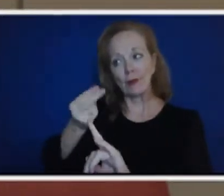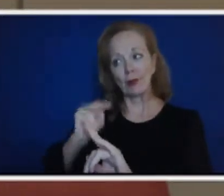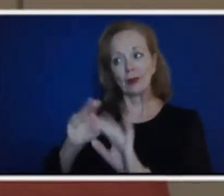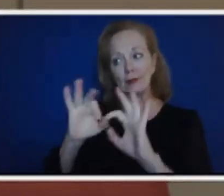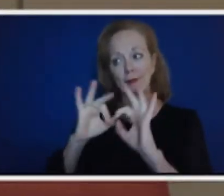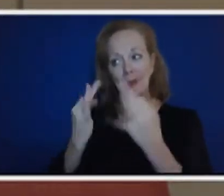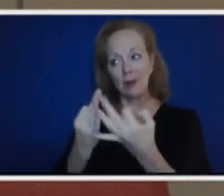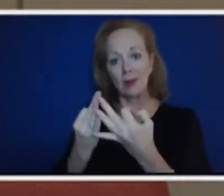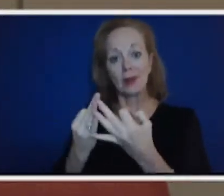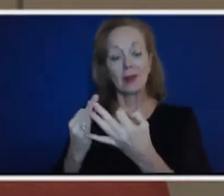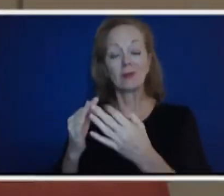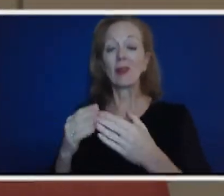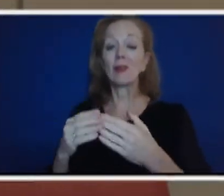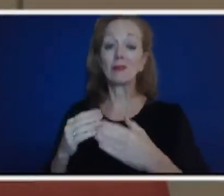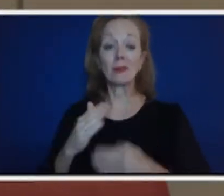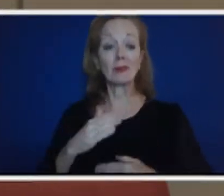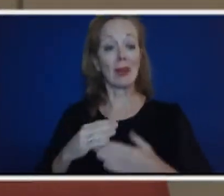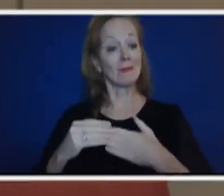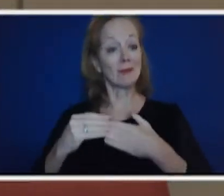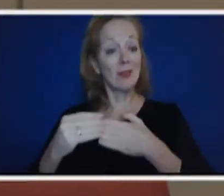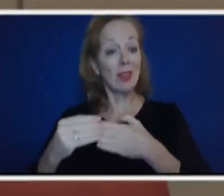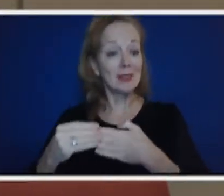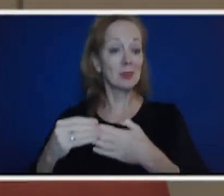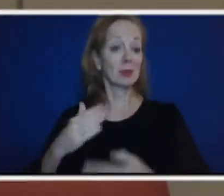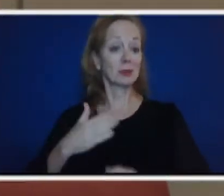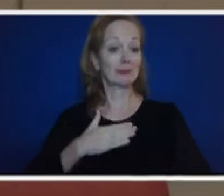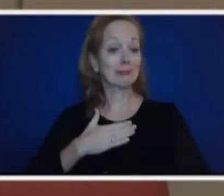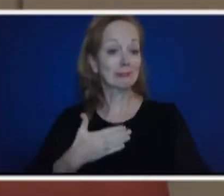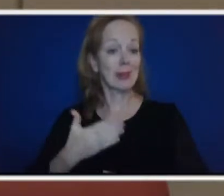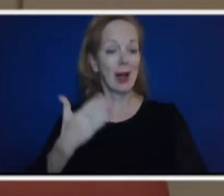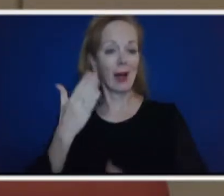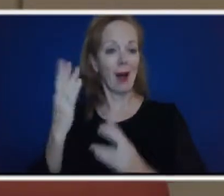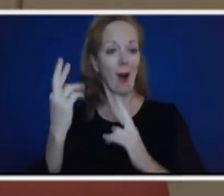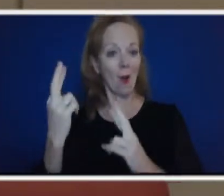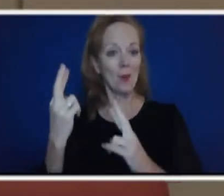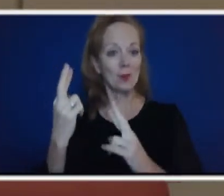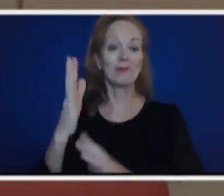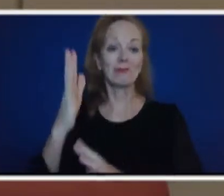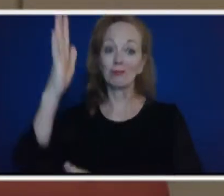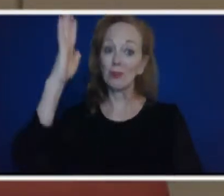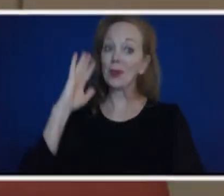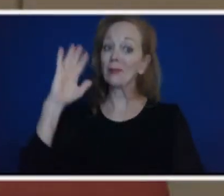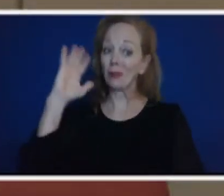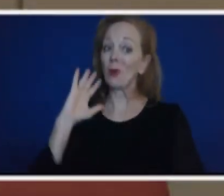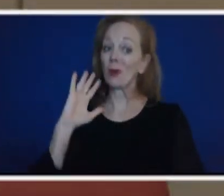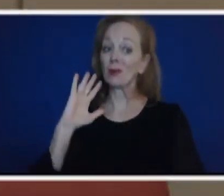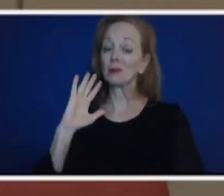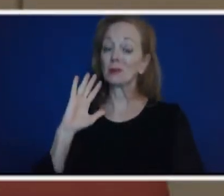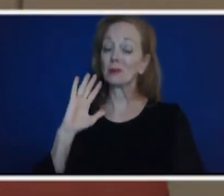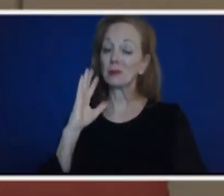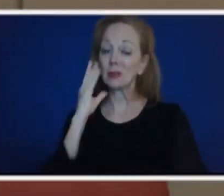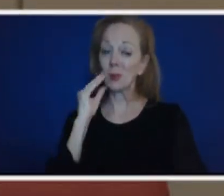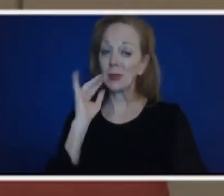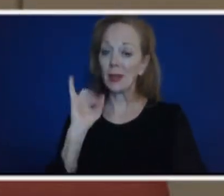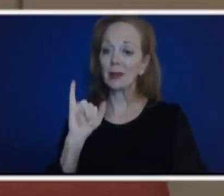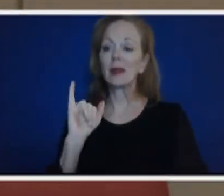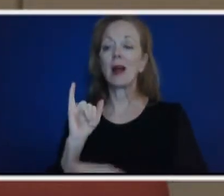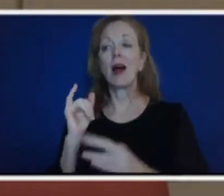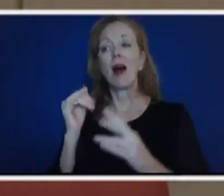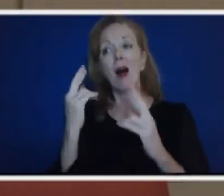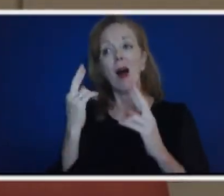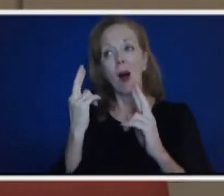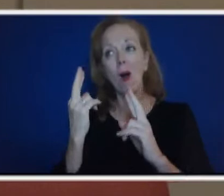They're flexible, I hope. They have been flexible in the past, and hopefully that type of